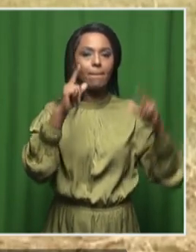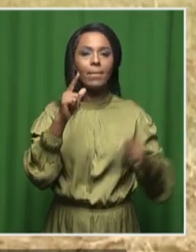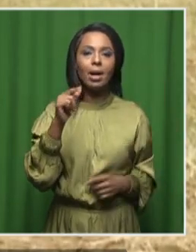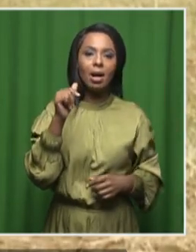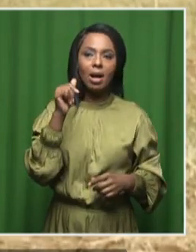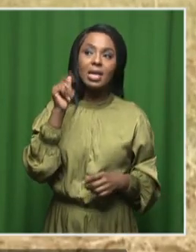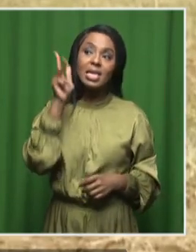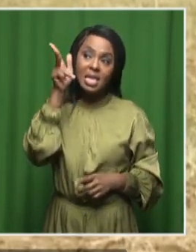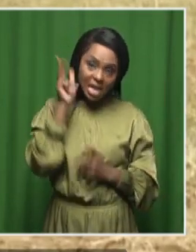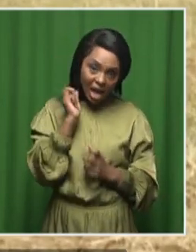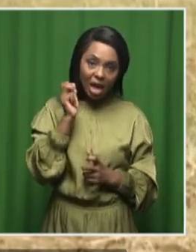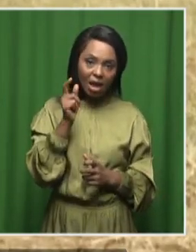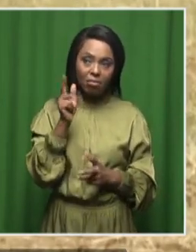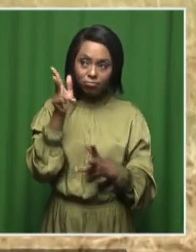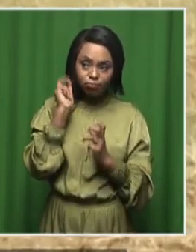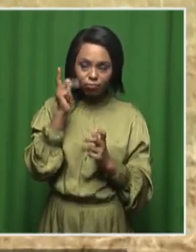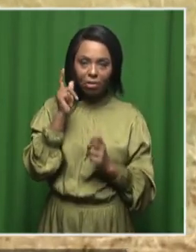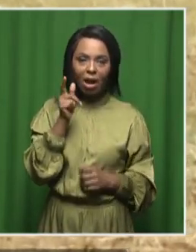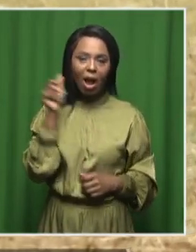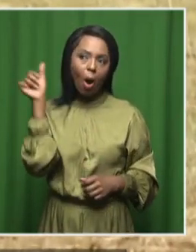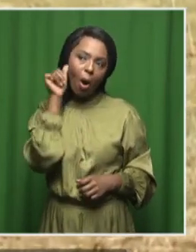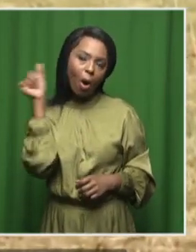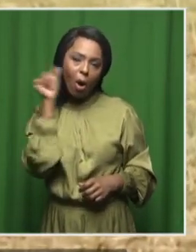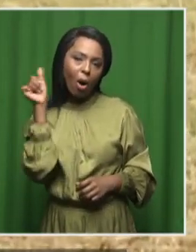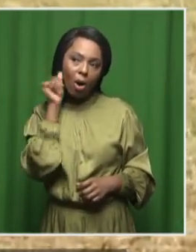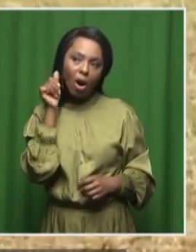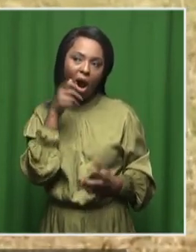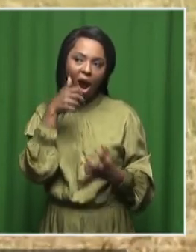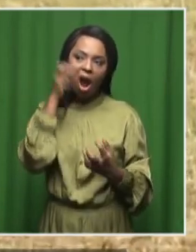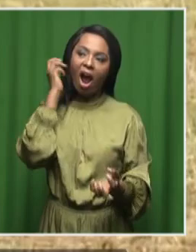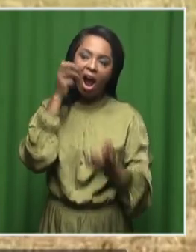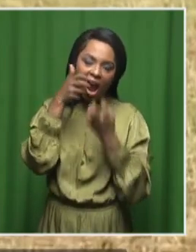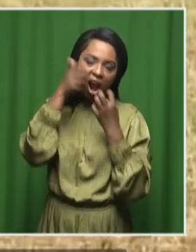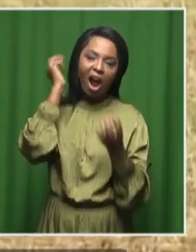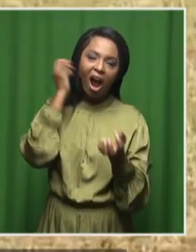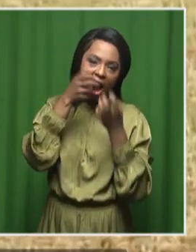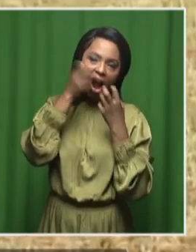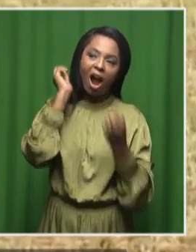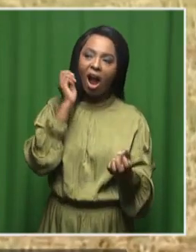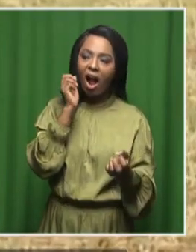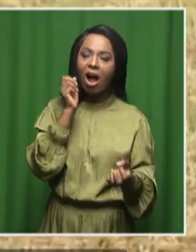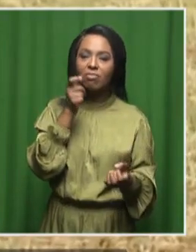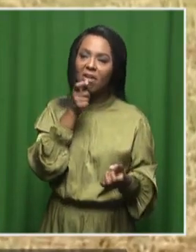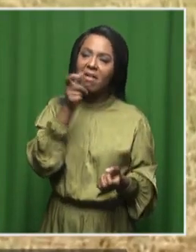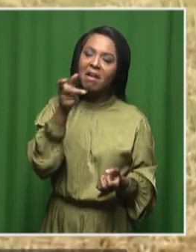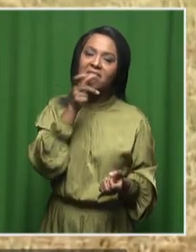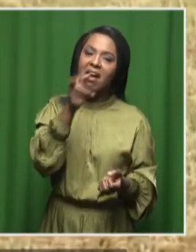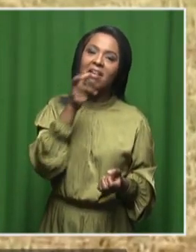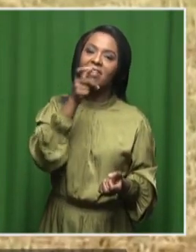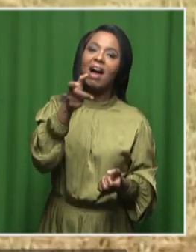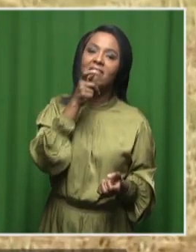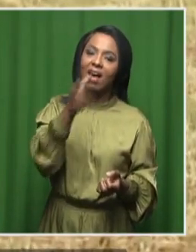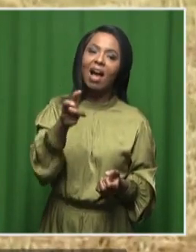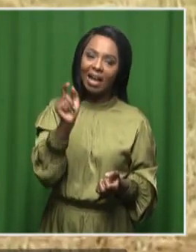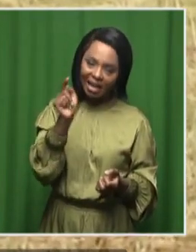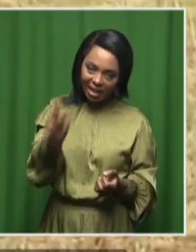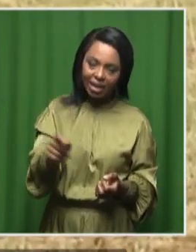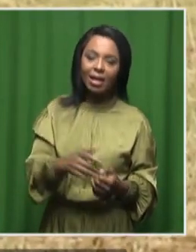those lions roaring. So this 11 will be able to go to those conditions, be able